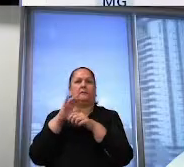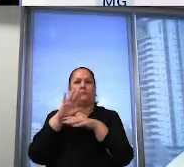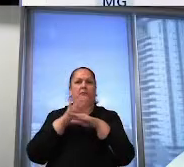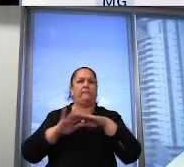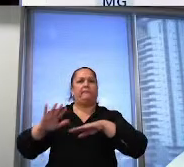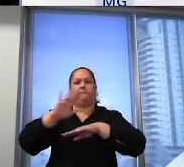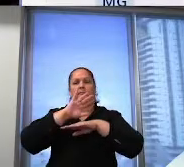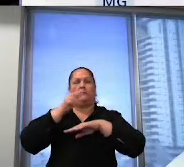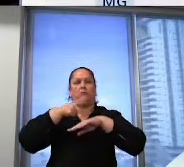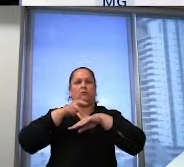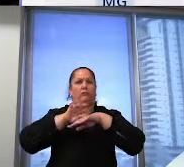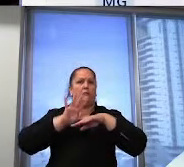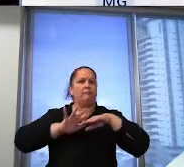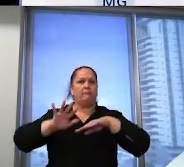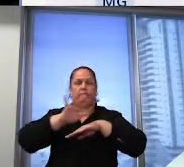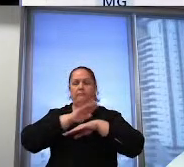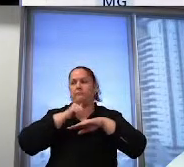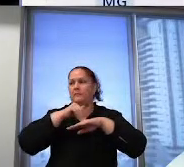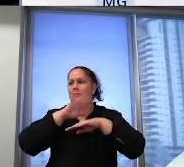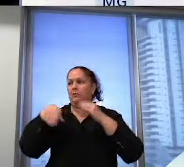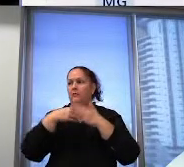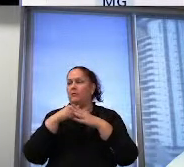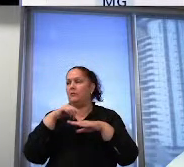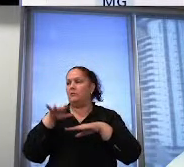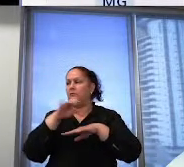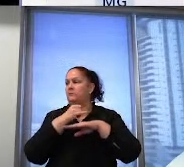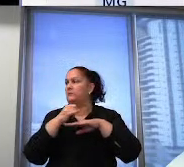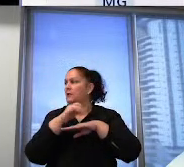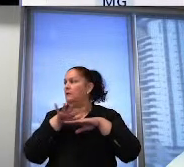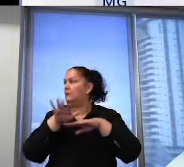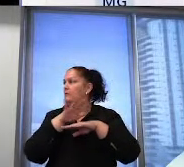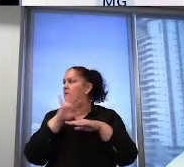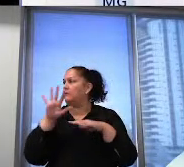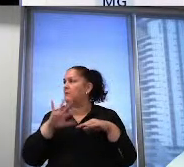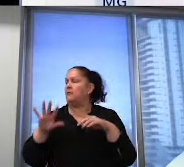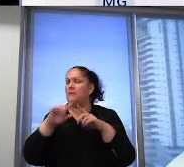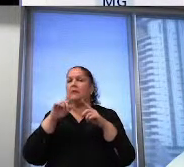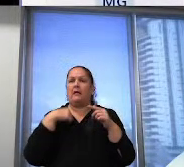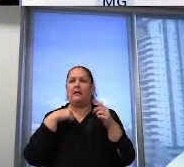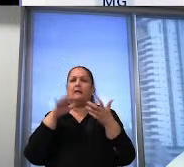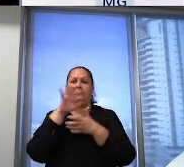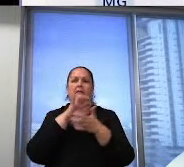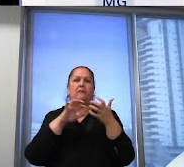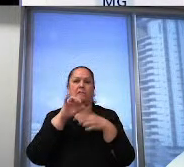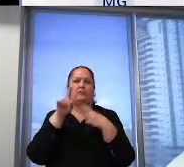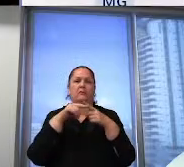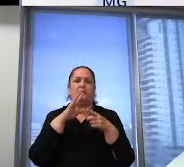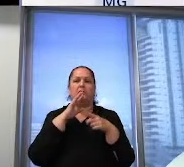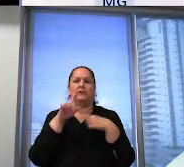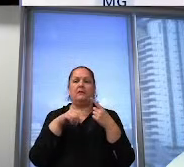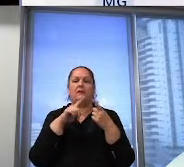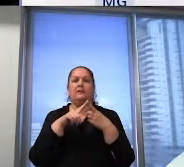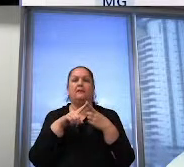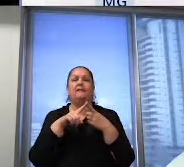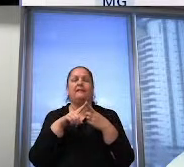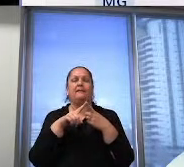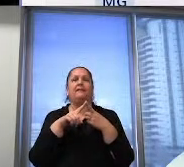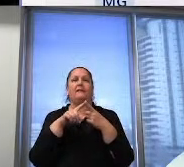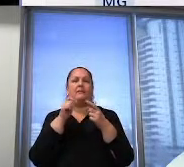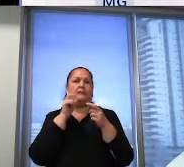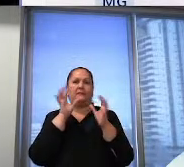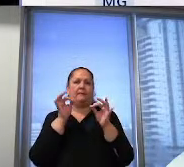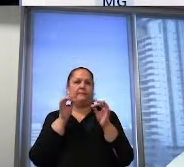entire island. So you're absolutely right. I get it can get confusing when we're talking because